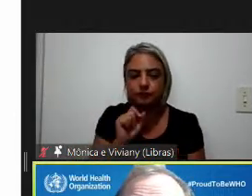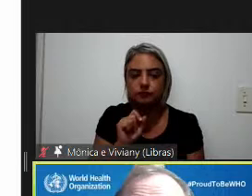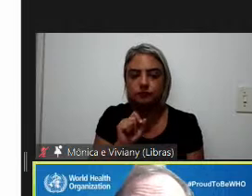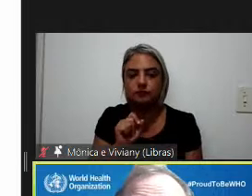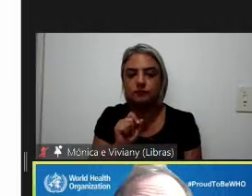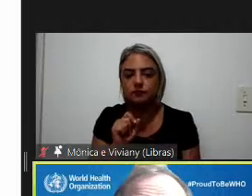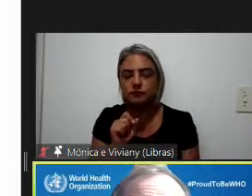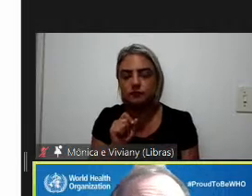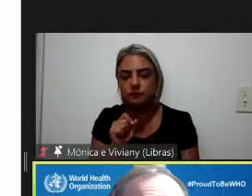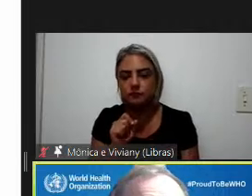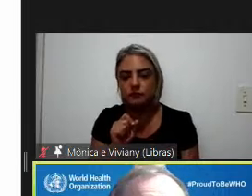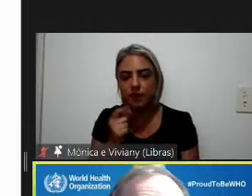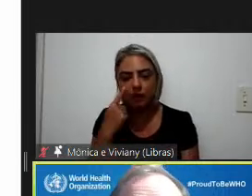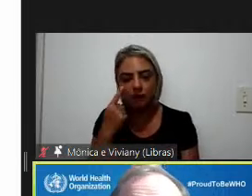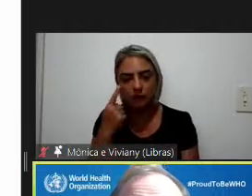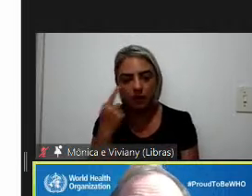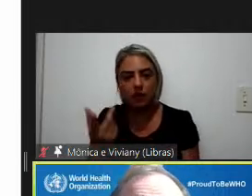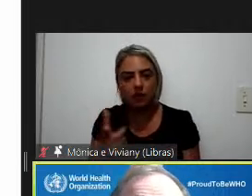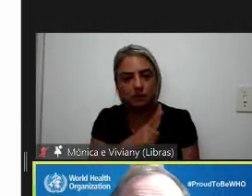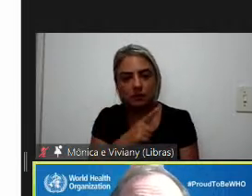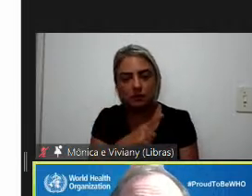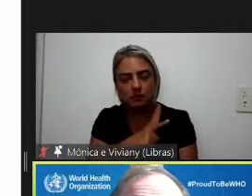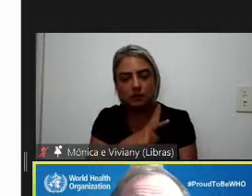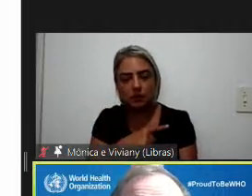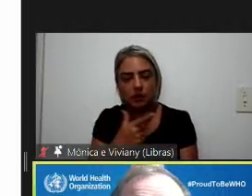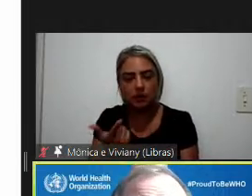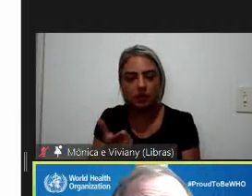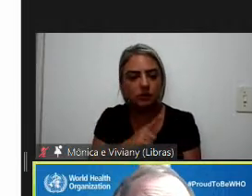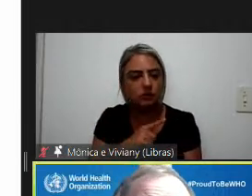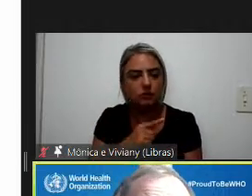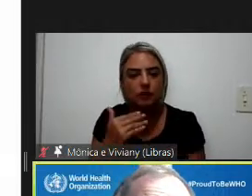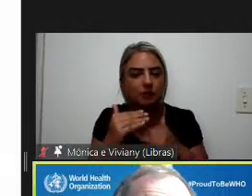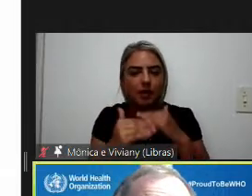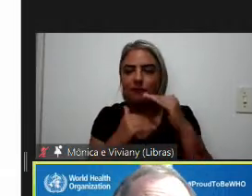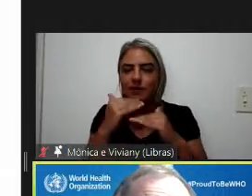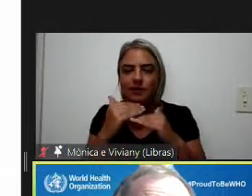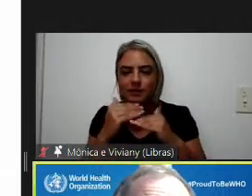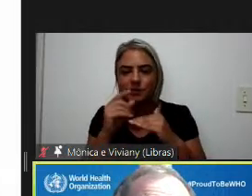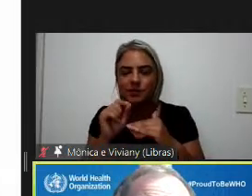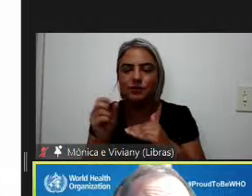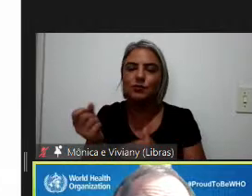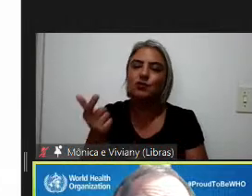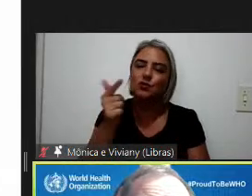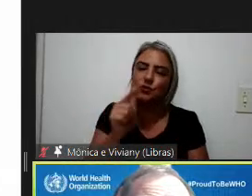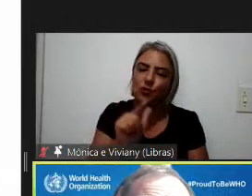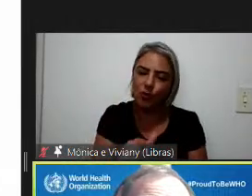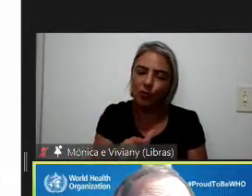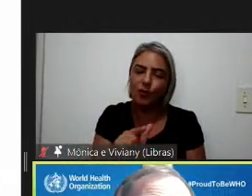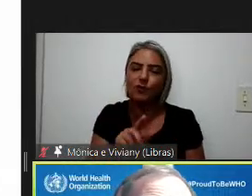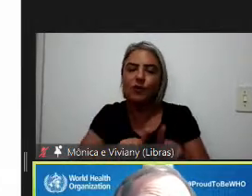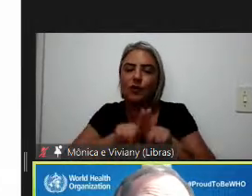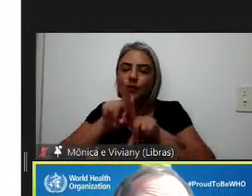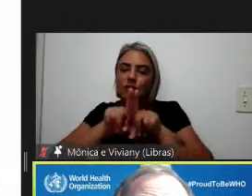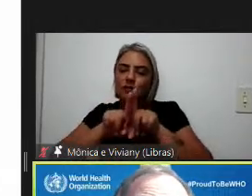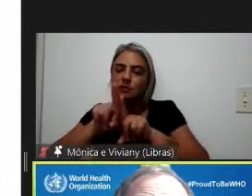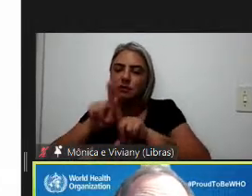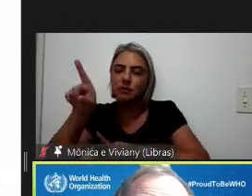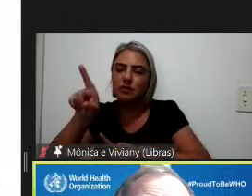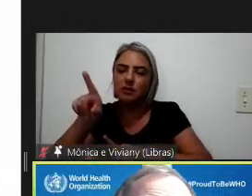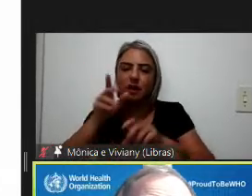that we haven't really done much progress. I mean, this is, again, other tracer indicators, counseling on infant and child